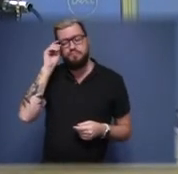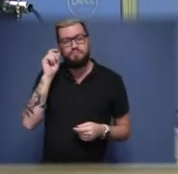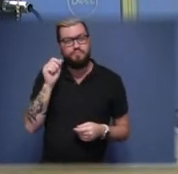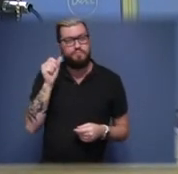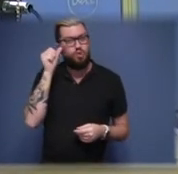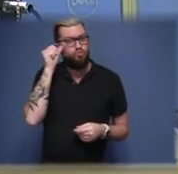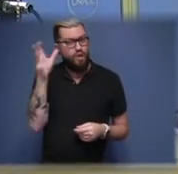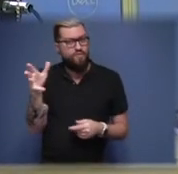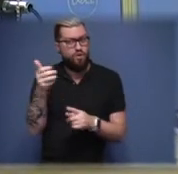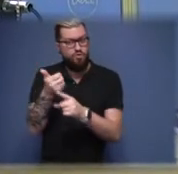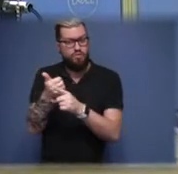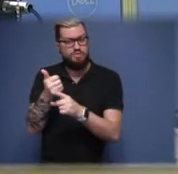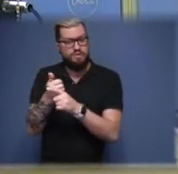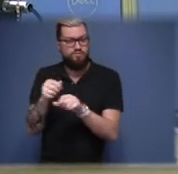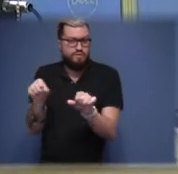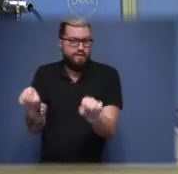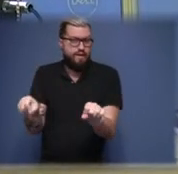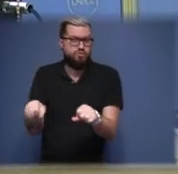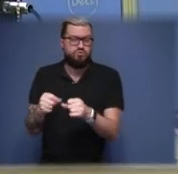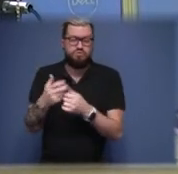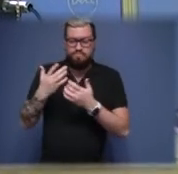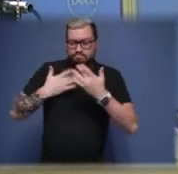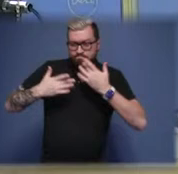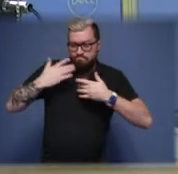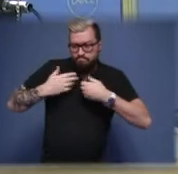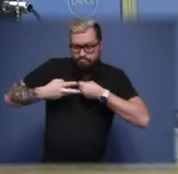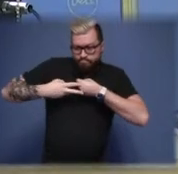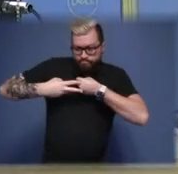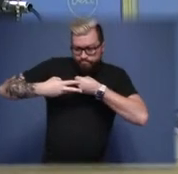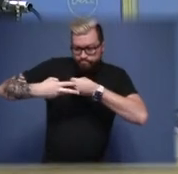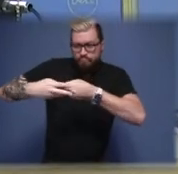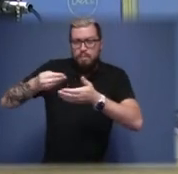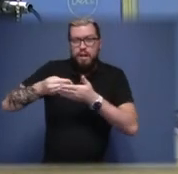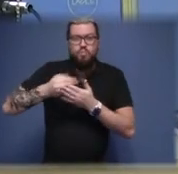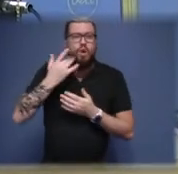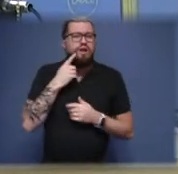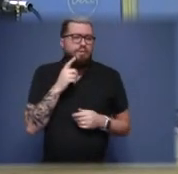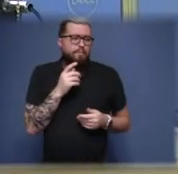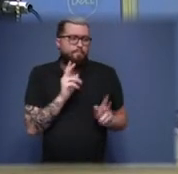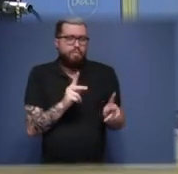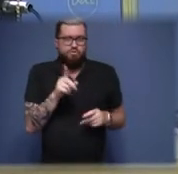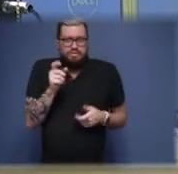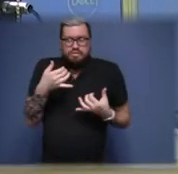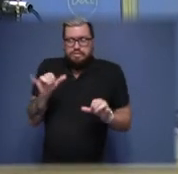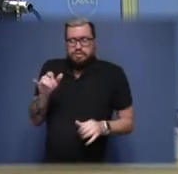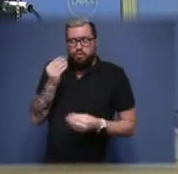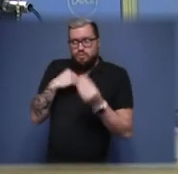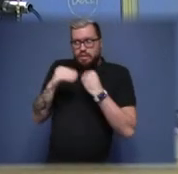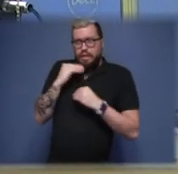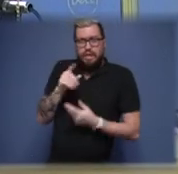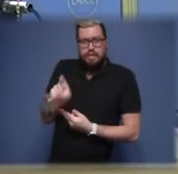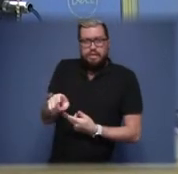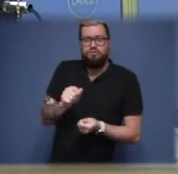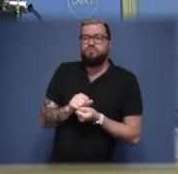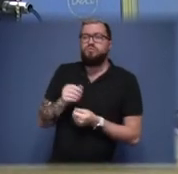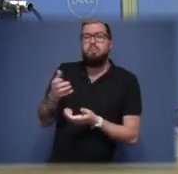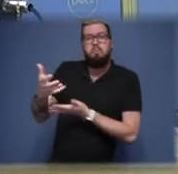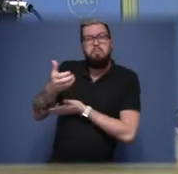grandfather was able to save enough money because people had to eat and the crops he was growing were bringing good